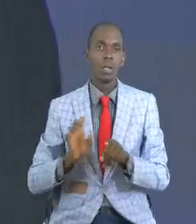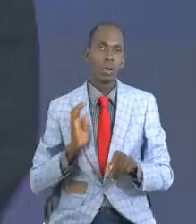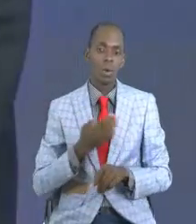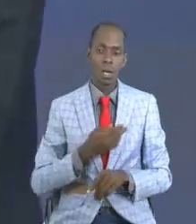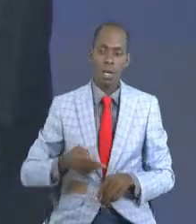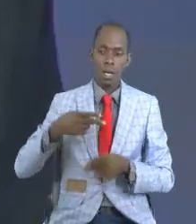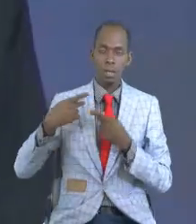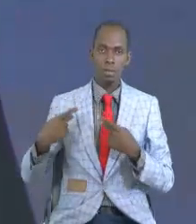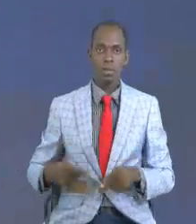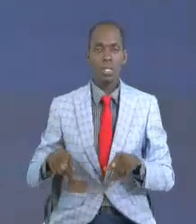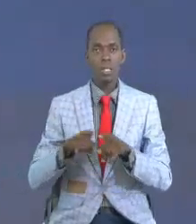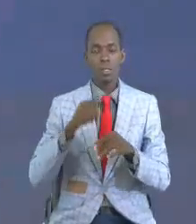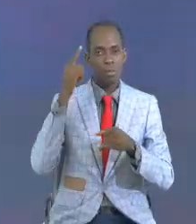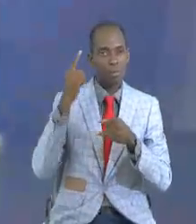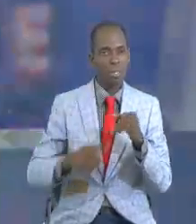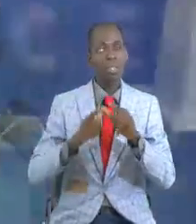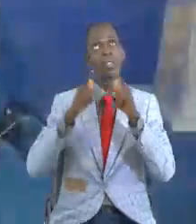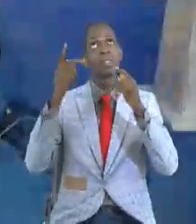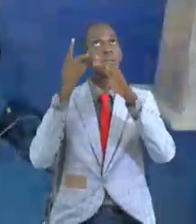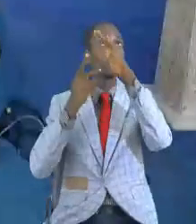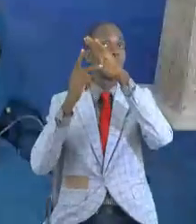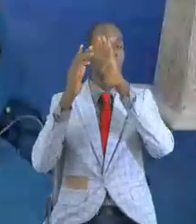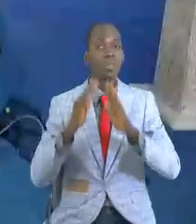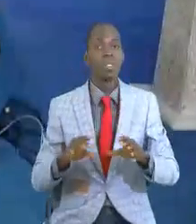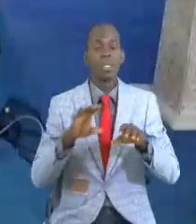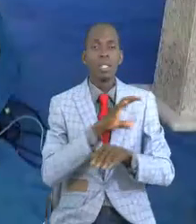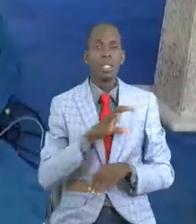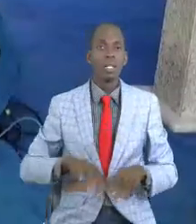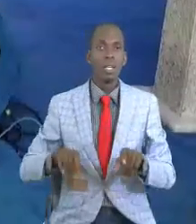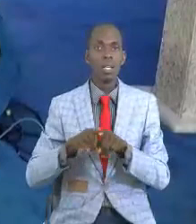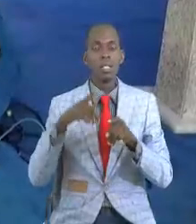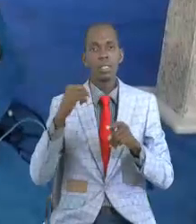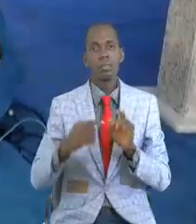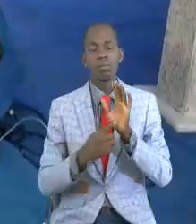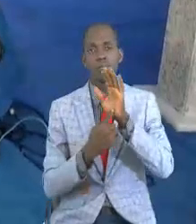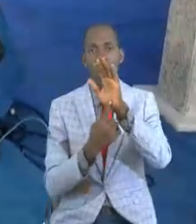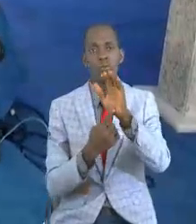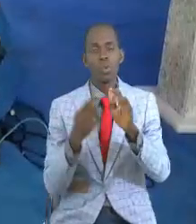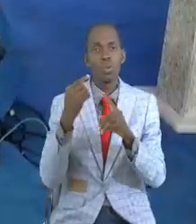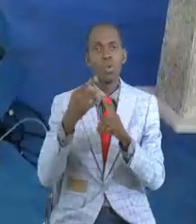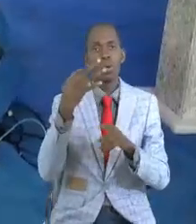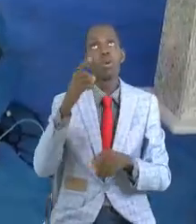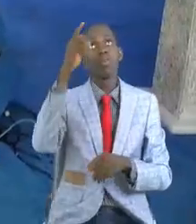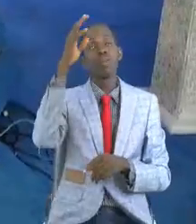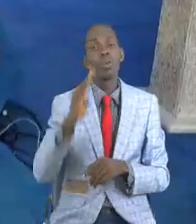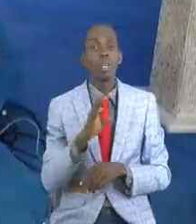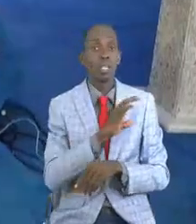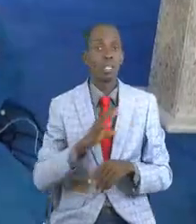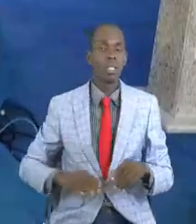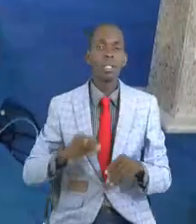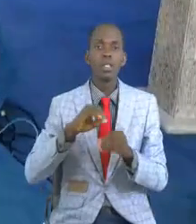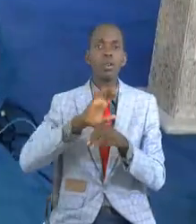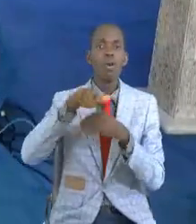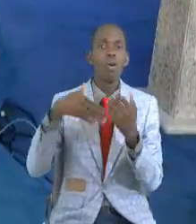great prophet, Christ as the final revelation, the final word of God, Christ the all in all, and